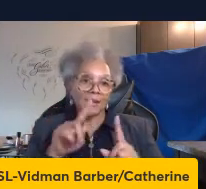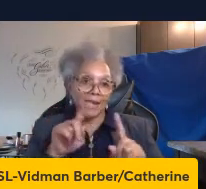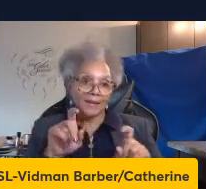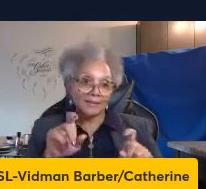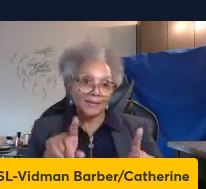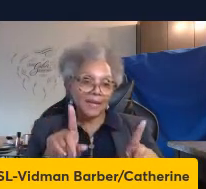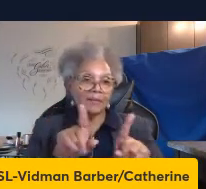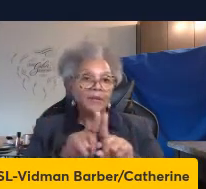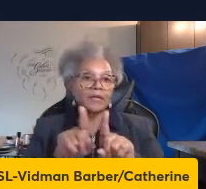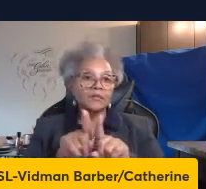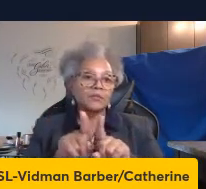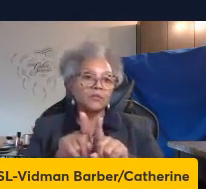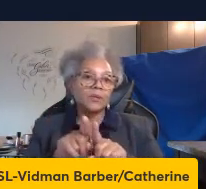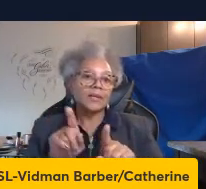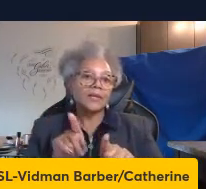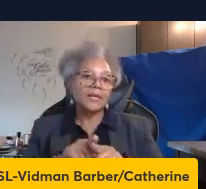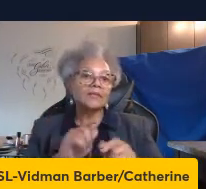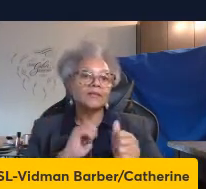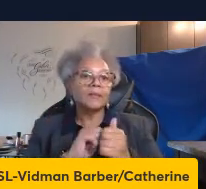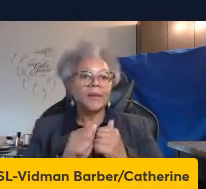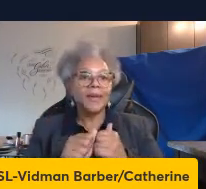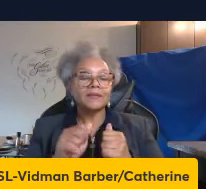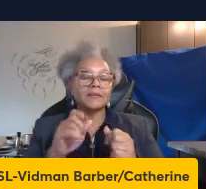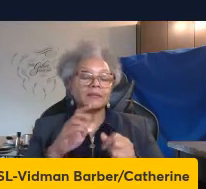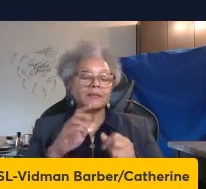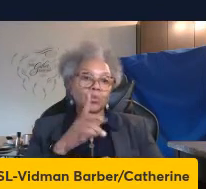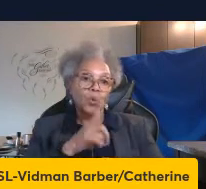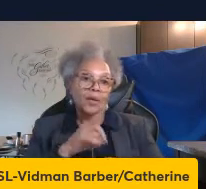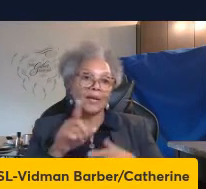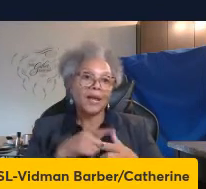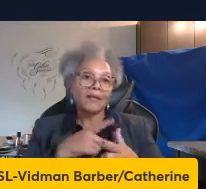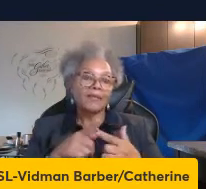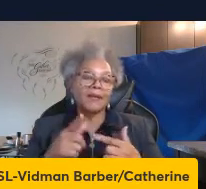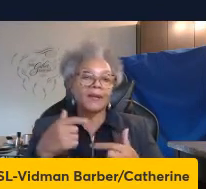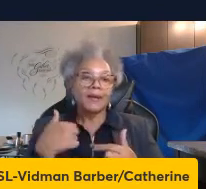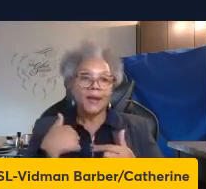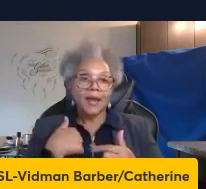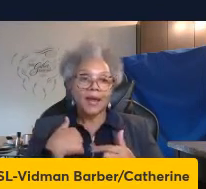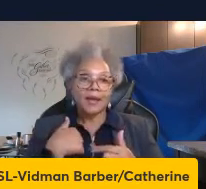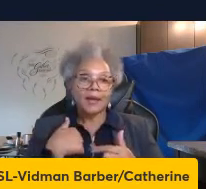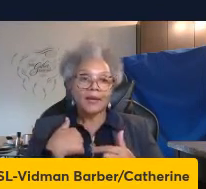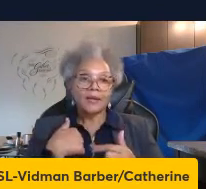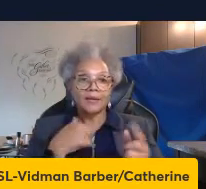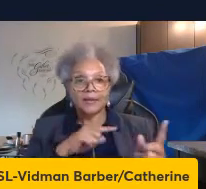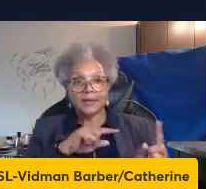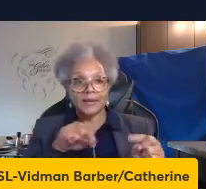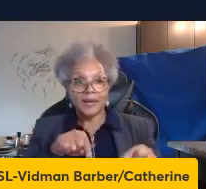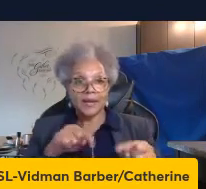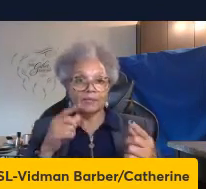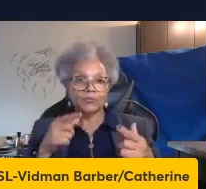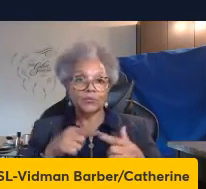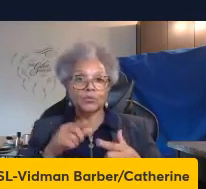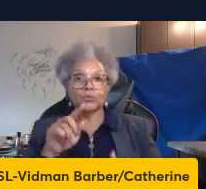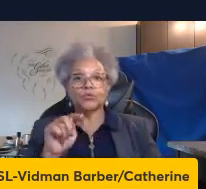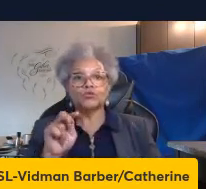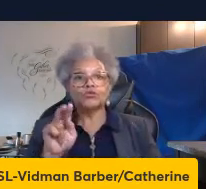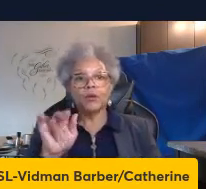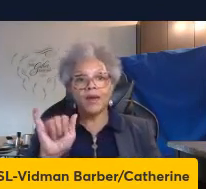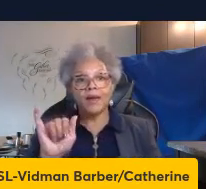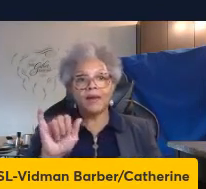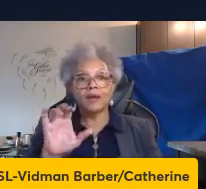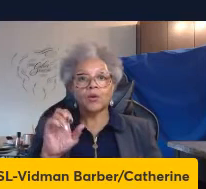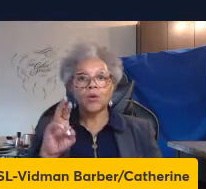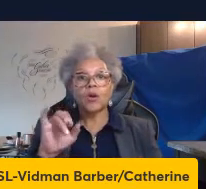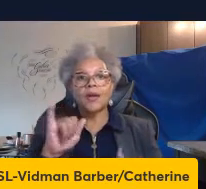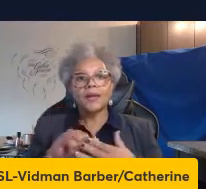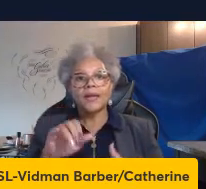well. And so I passed the board exam, and then I came to Tricor Laboratories in Albuquerque,